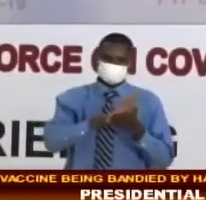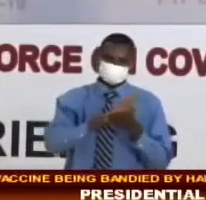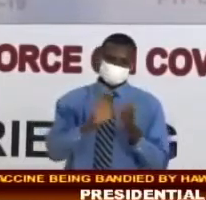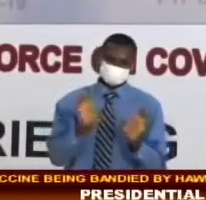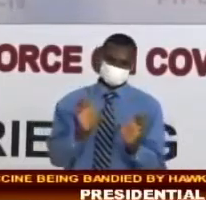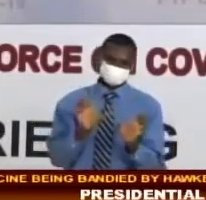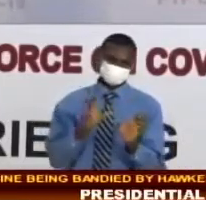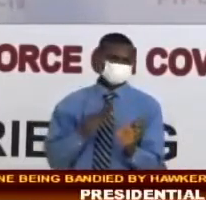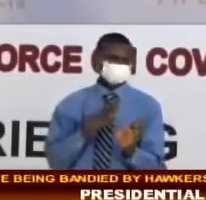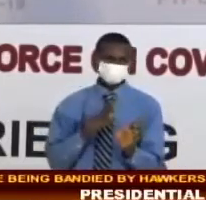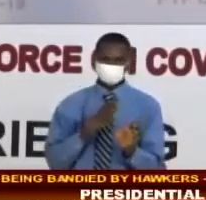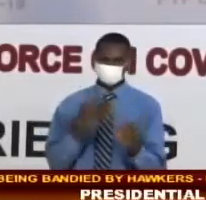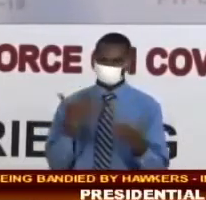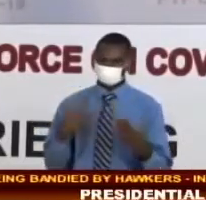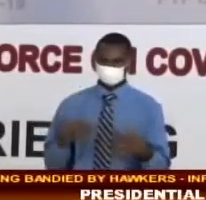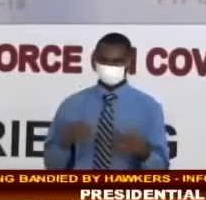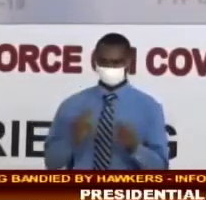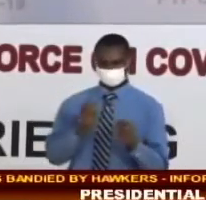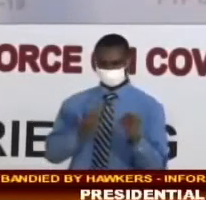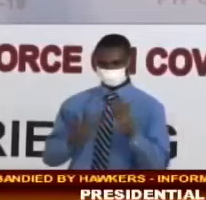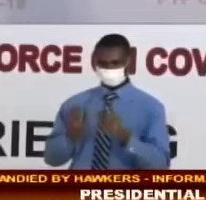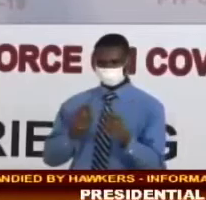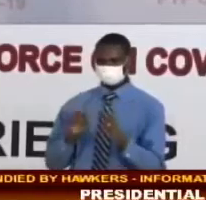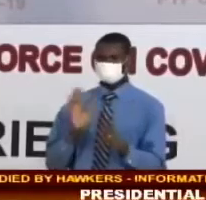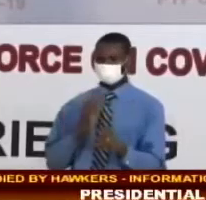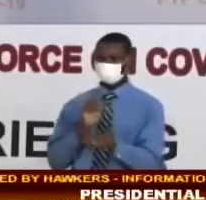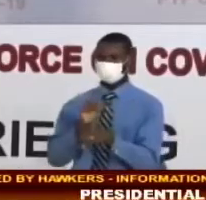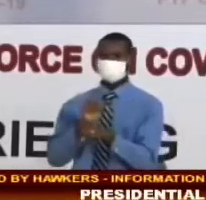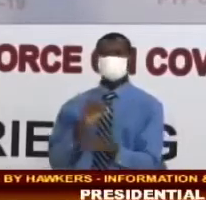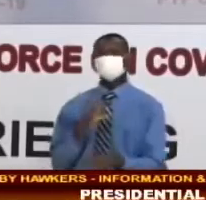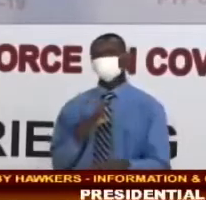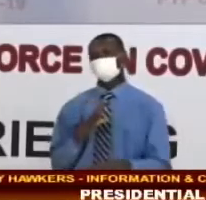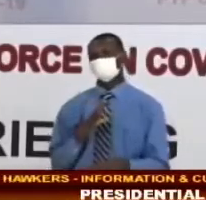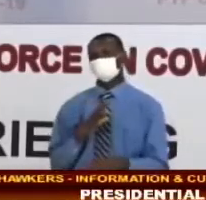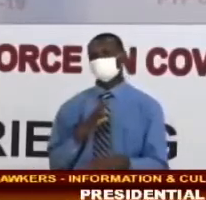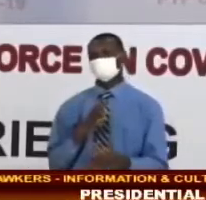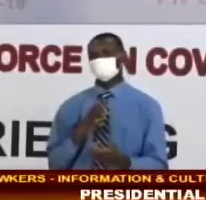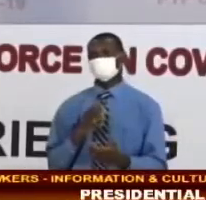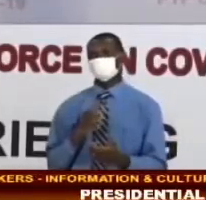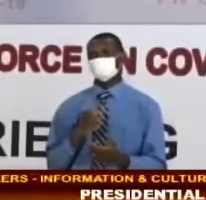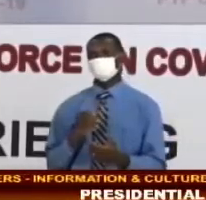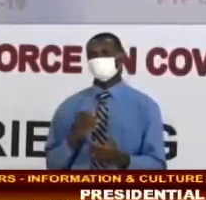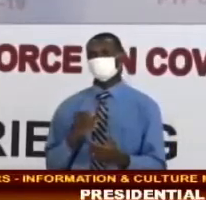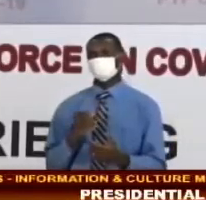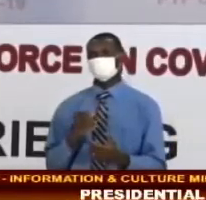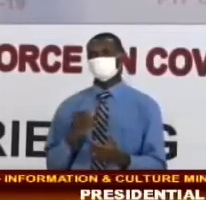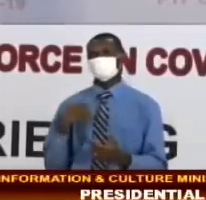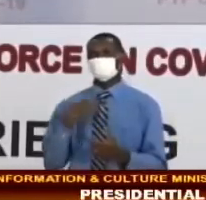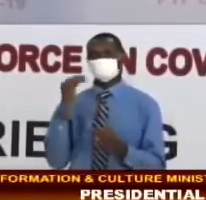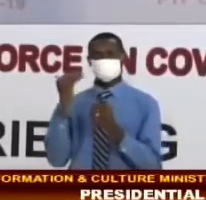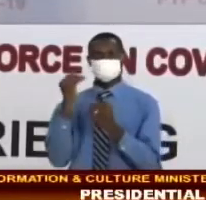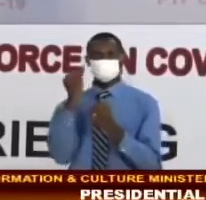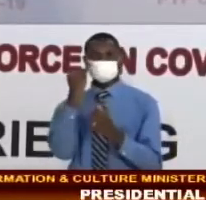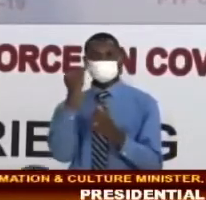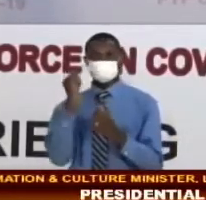approach the D-Day, which is supposed to be June, a couple of months from now.